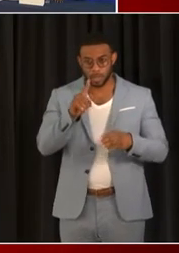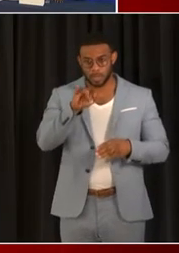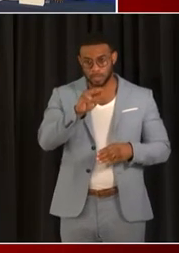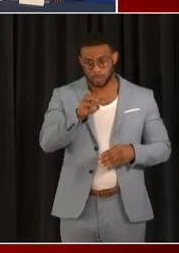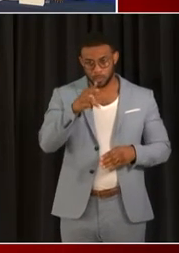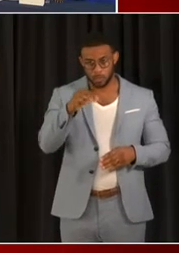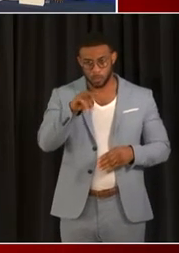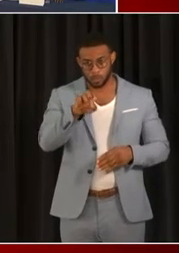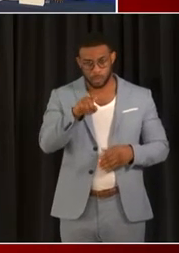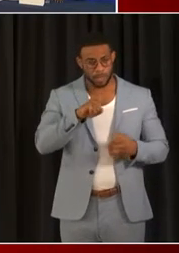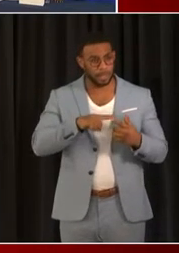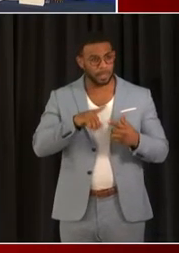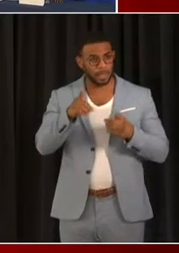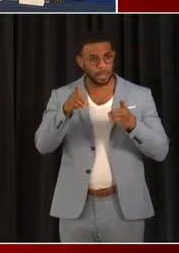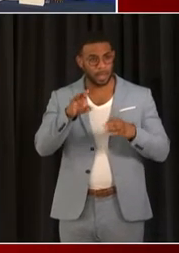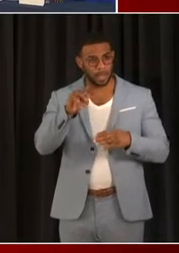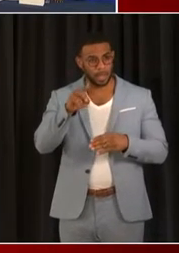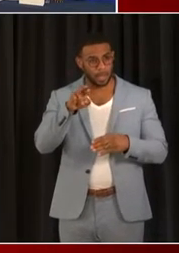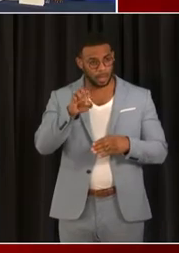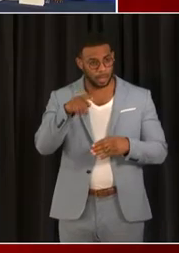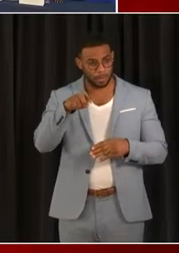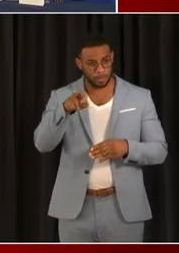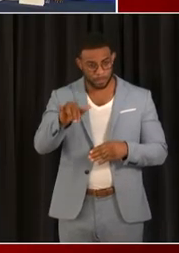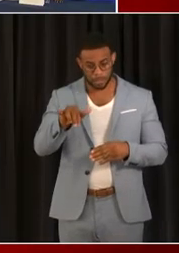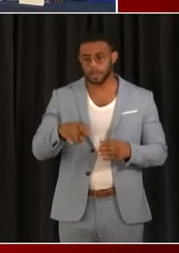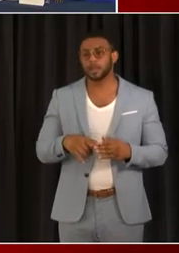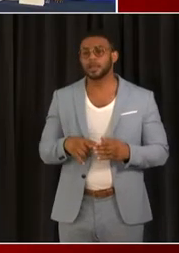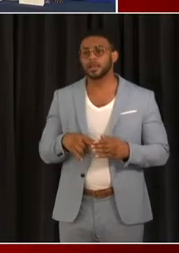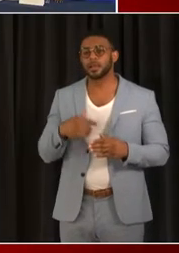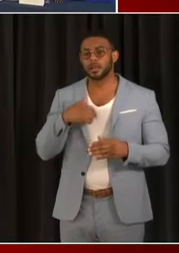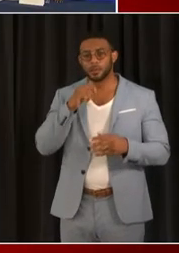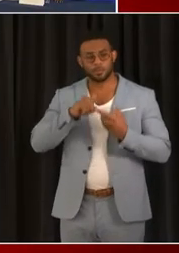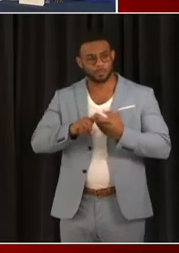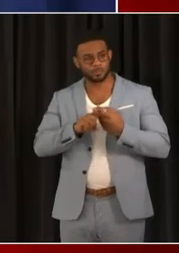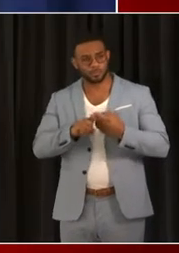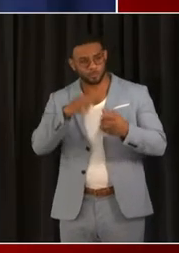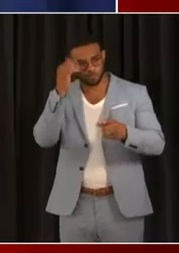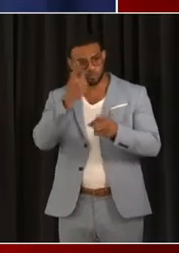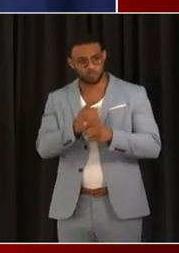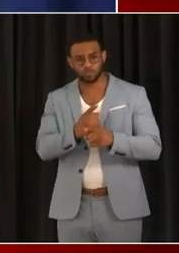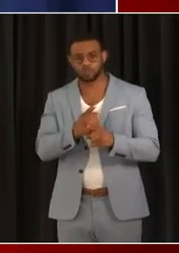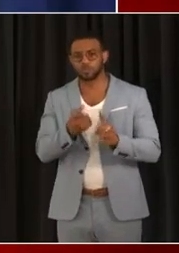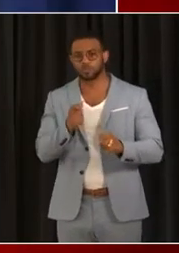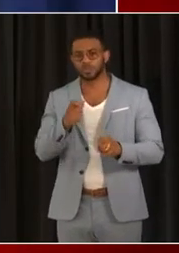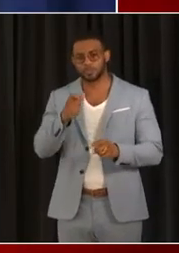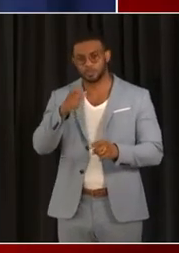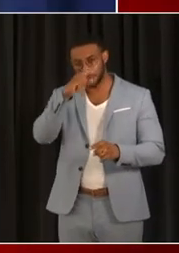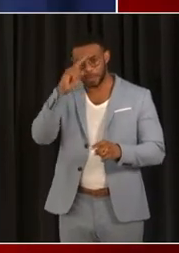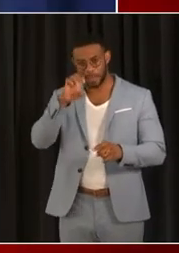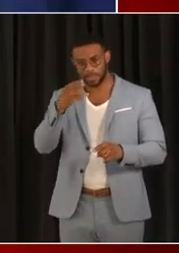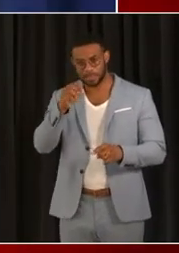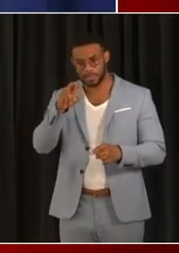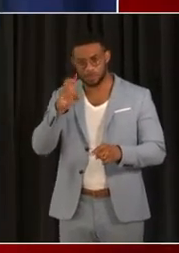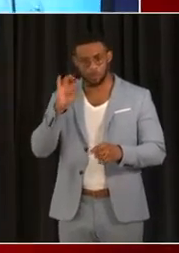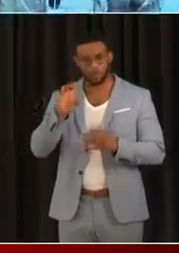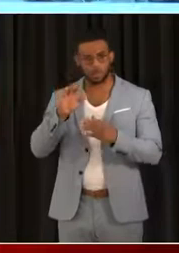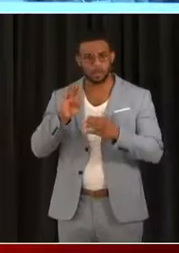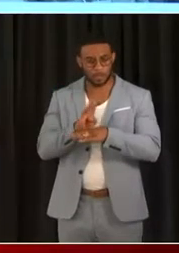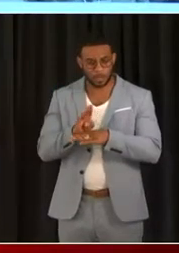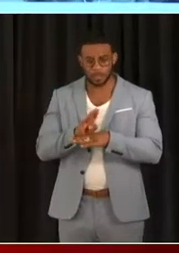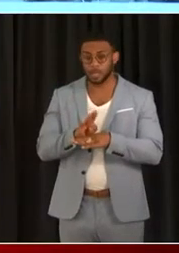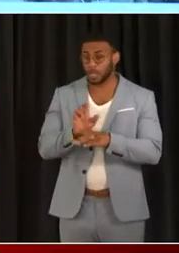Tim White, Dr. Andre Perry, Rosen Allen Herring, and my good friend Corey Griffin. As many of the folks who